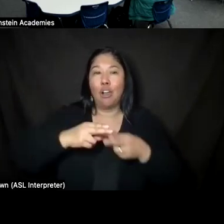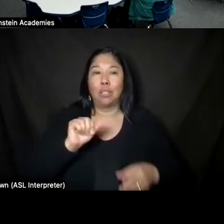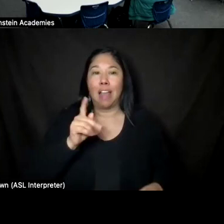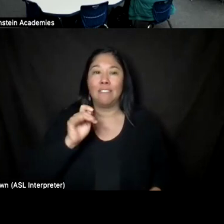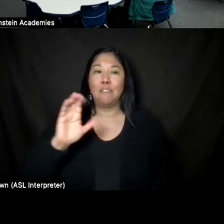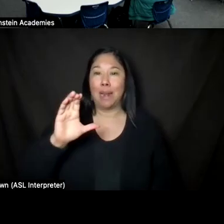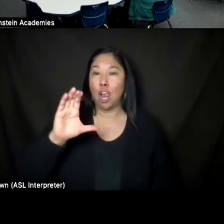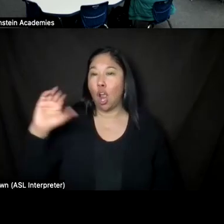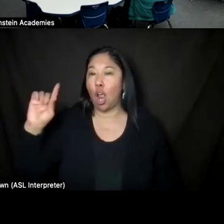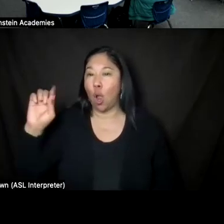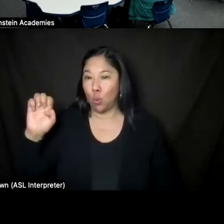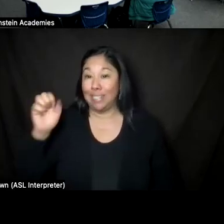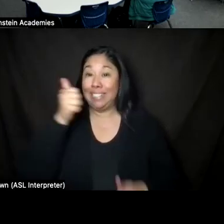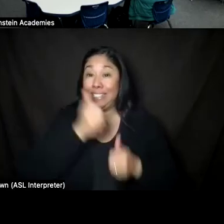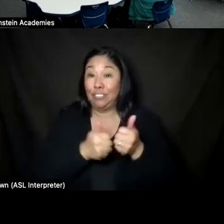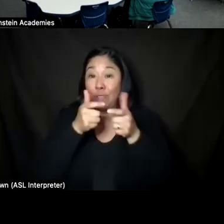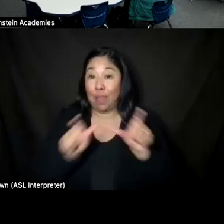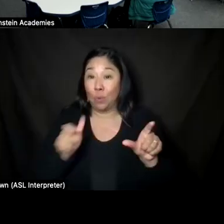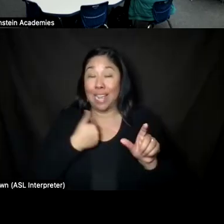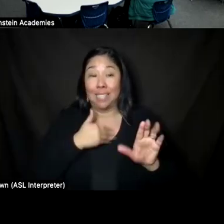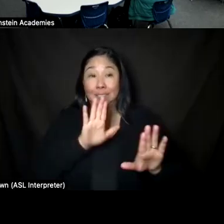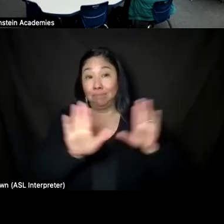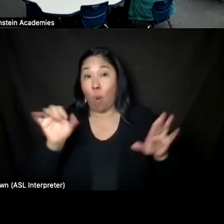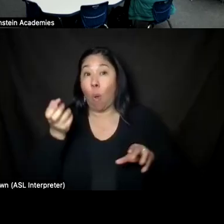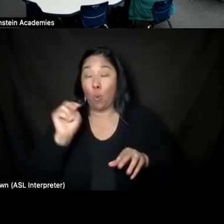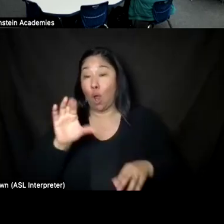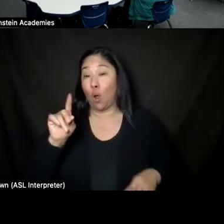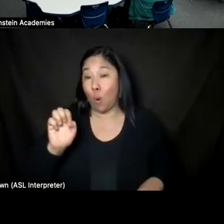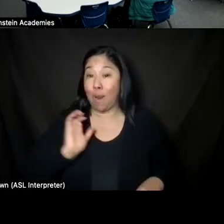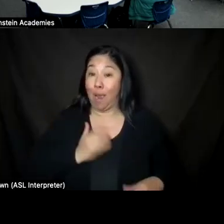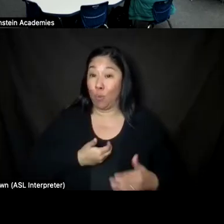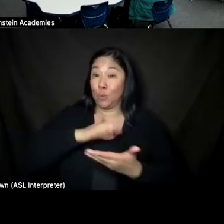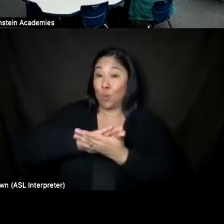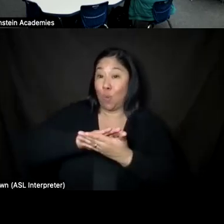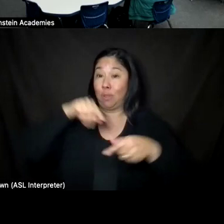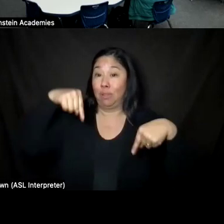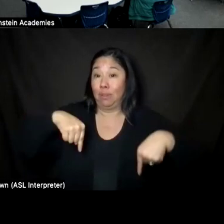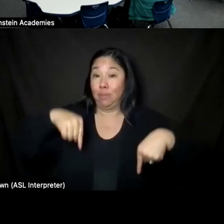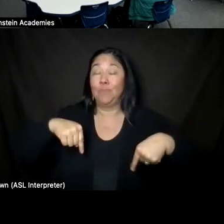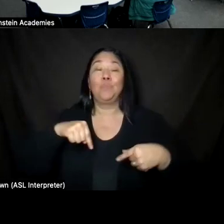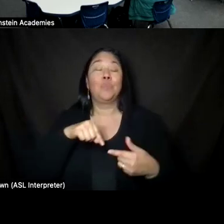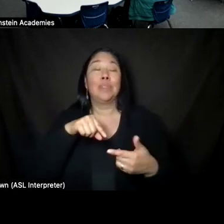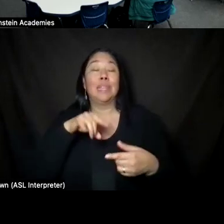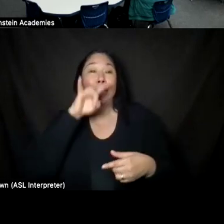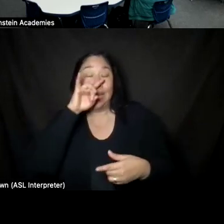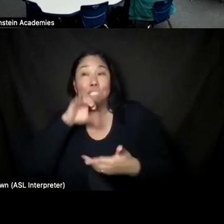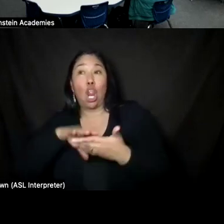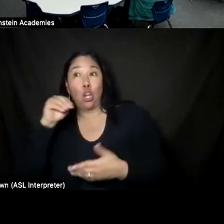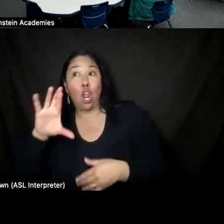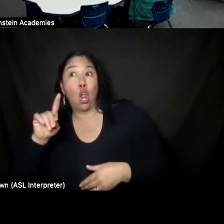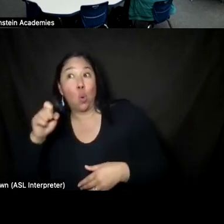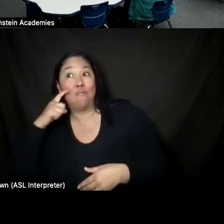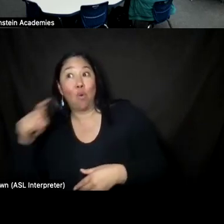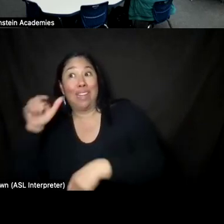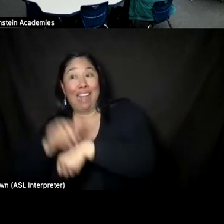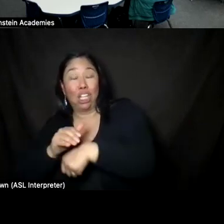code, and each language has its own code. So at our school, the kids are learning the code for English and the code for German, and they